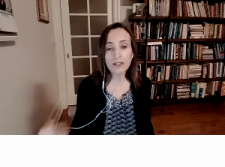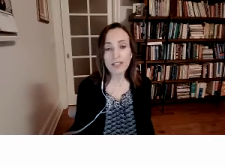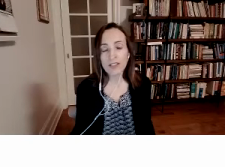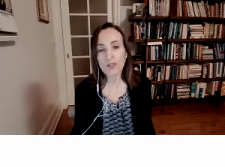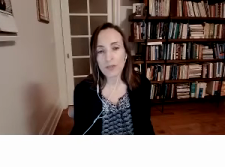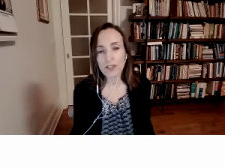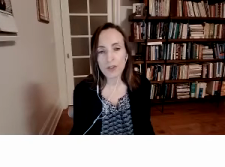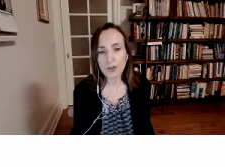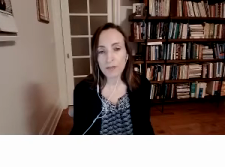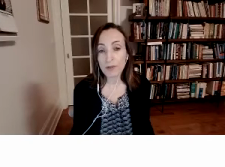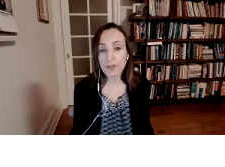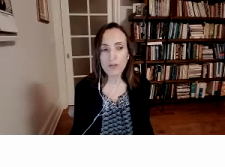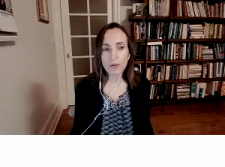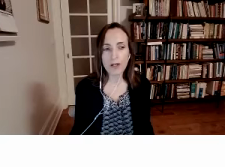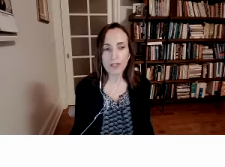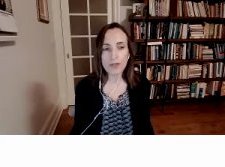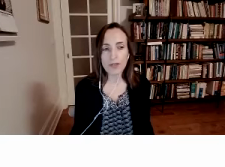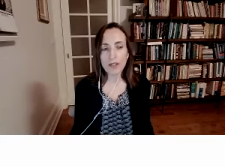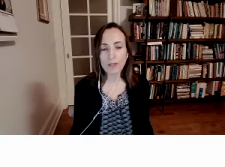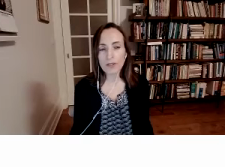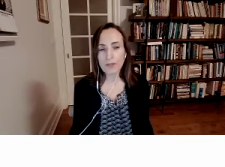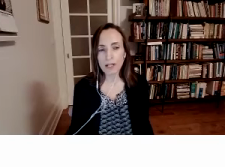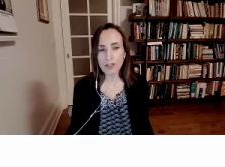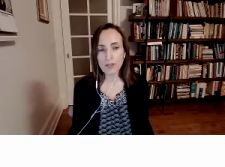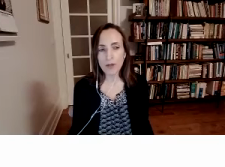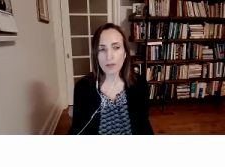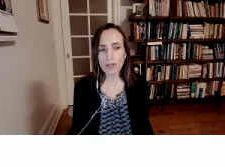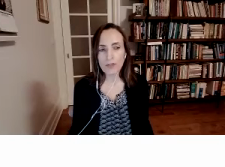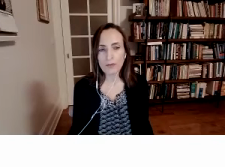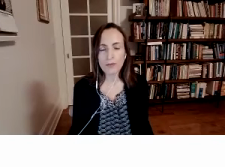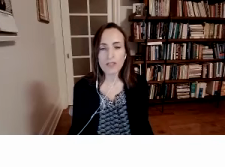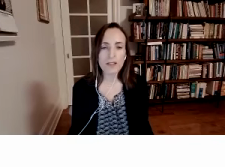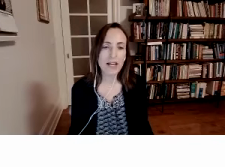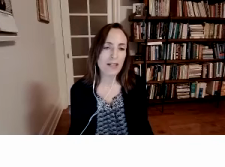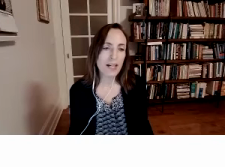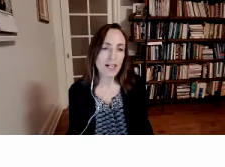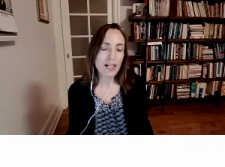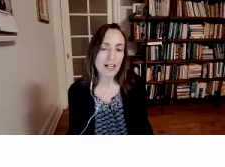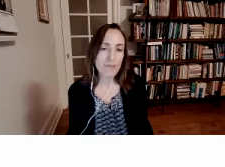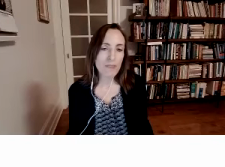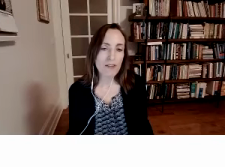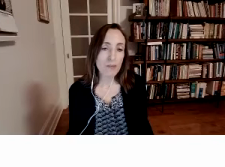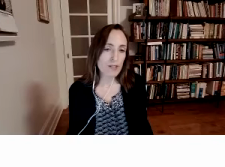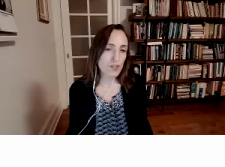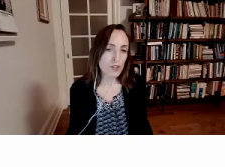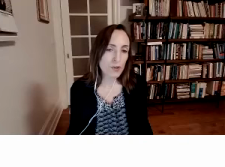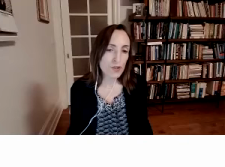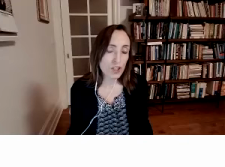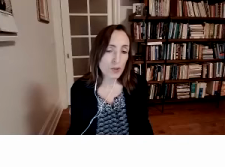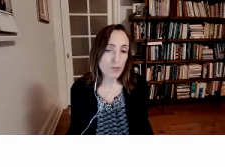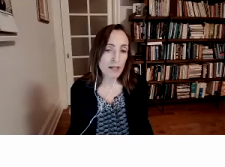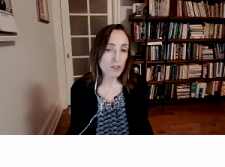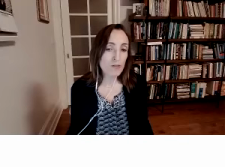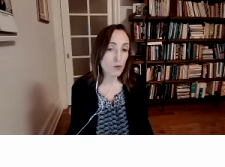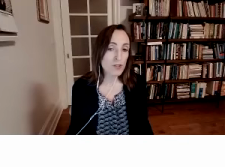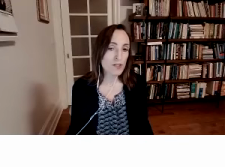while listening to the speech, so in the perceived prominence compared to imagined prominence. And we reason that the presence of acoustic